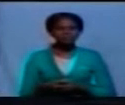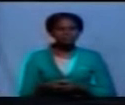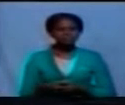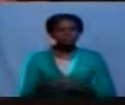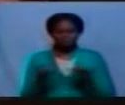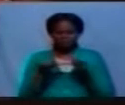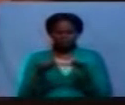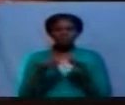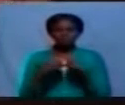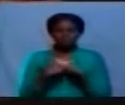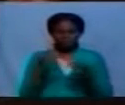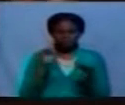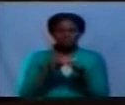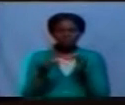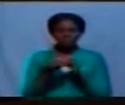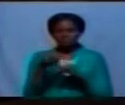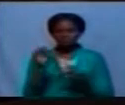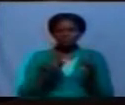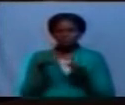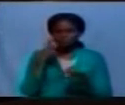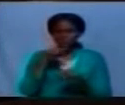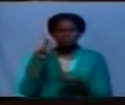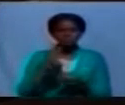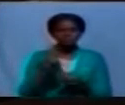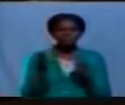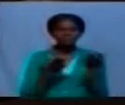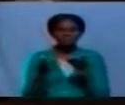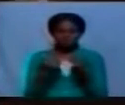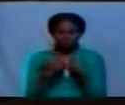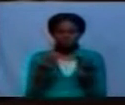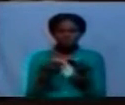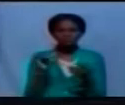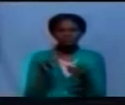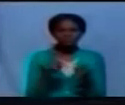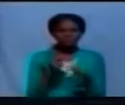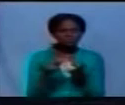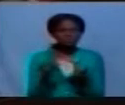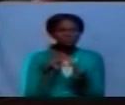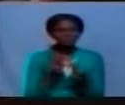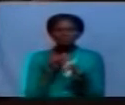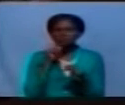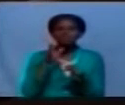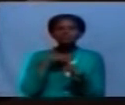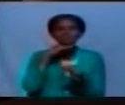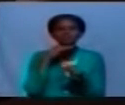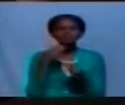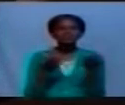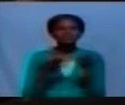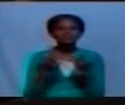have a huge population still unbanked in Zambia. Fairly quite right. Meaning we still do not have enough